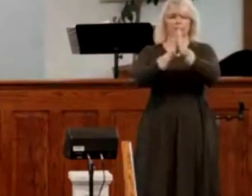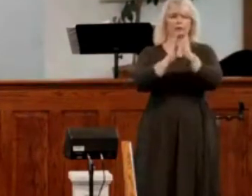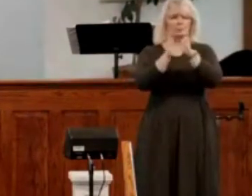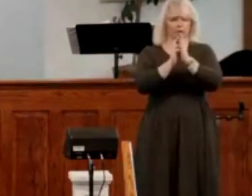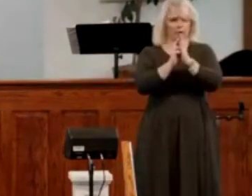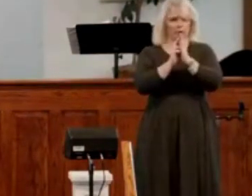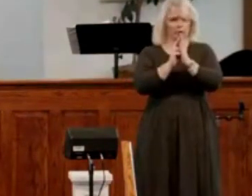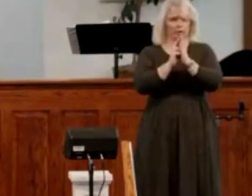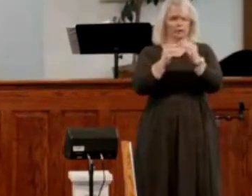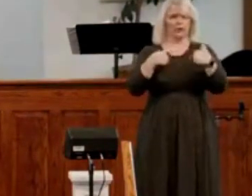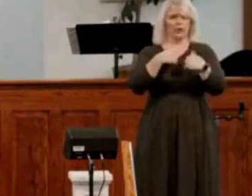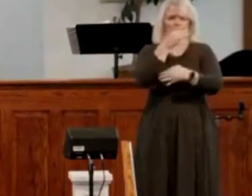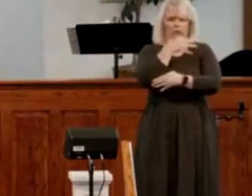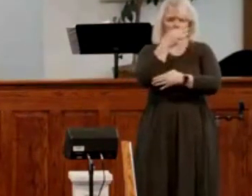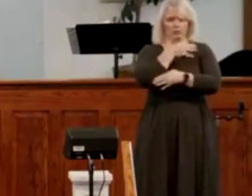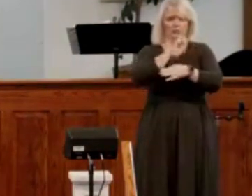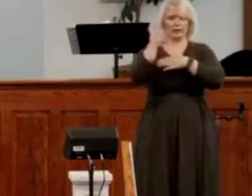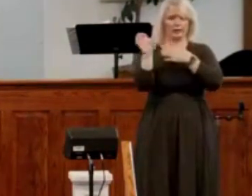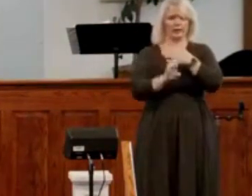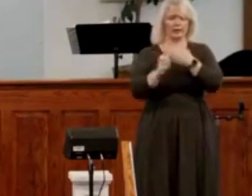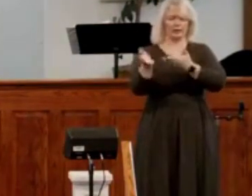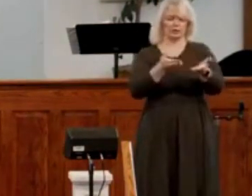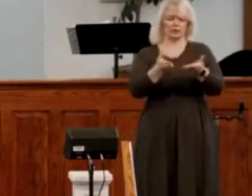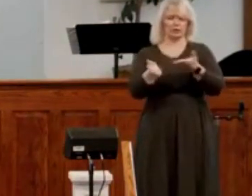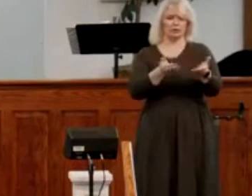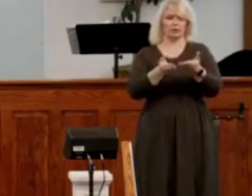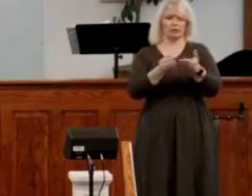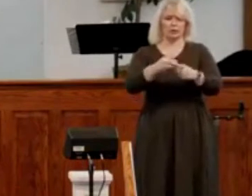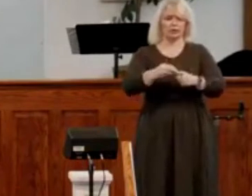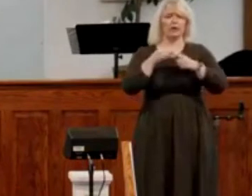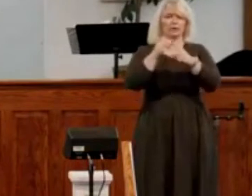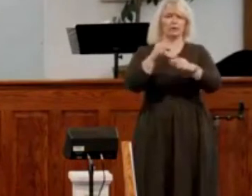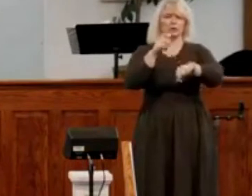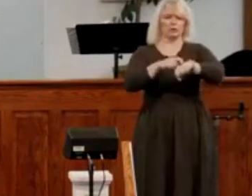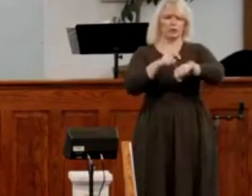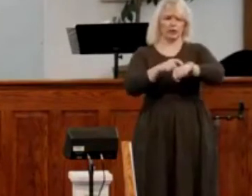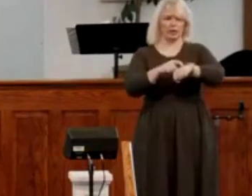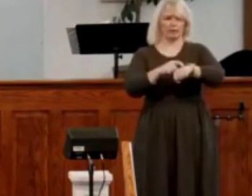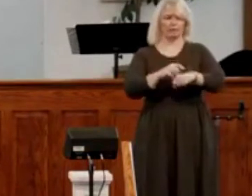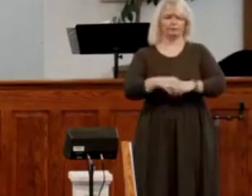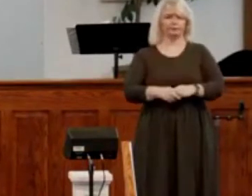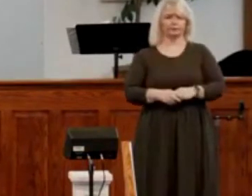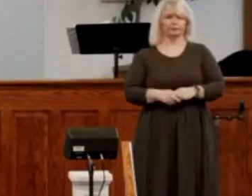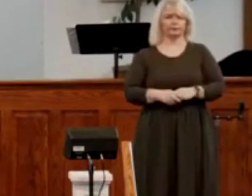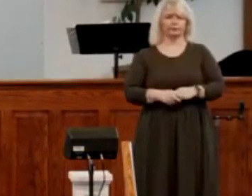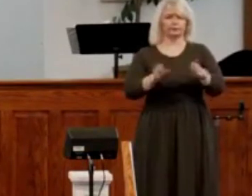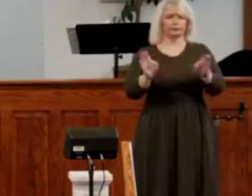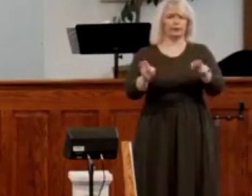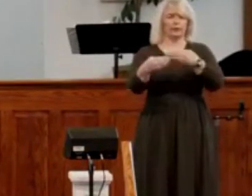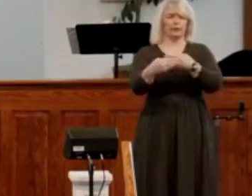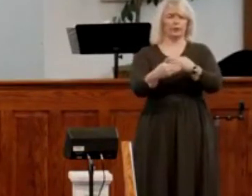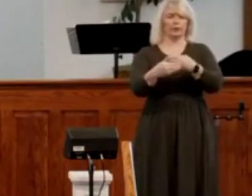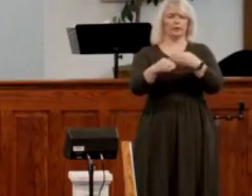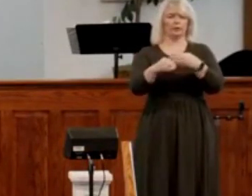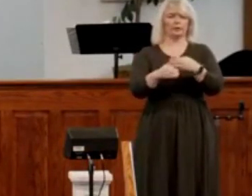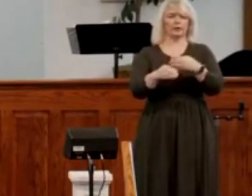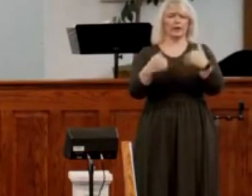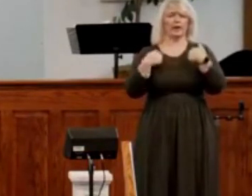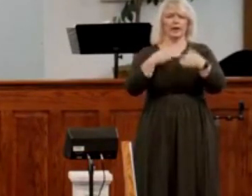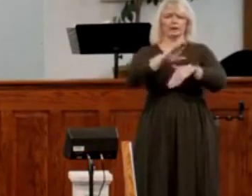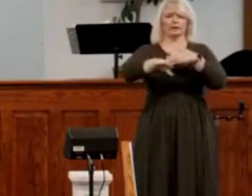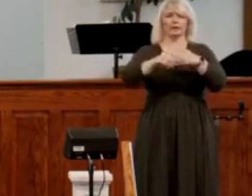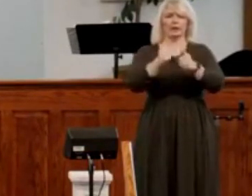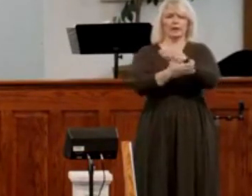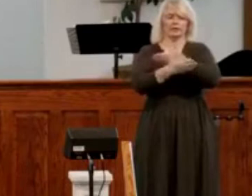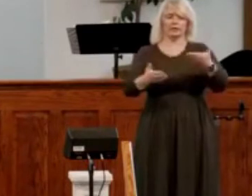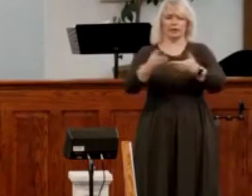We are having communion at the end of the service, a very special time to observe the Lord's table. That box in the back has all your communion